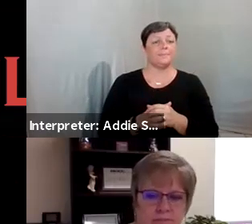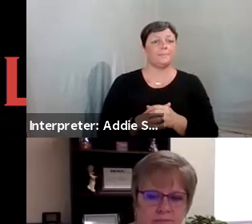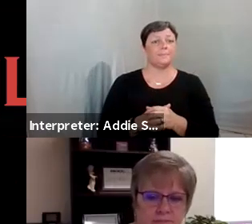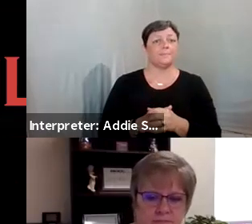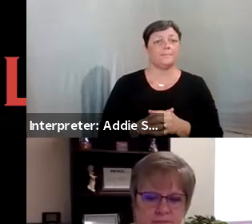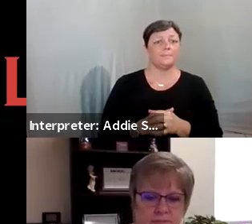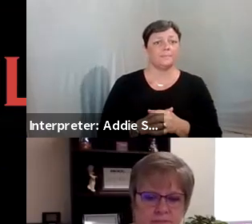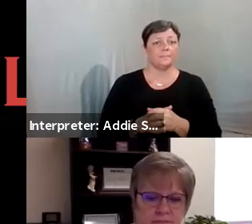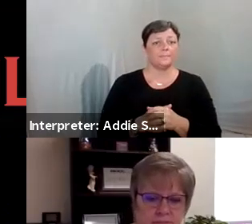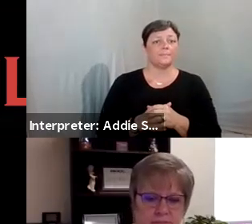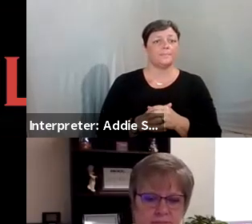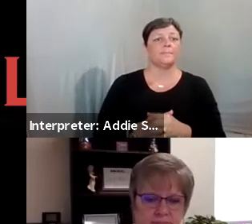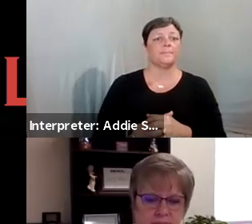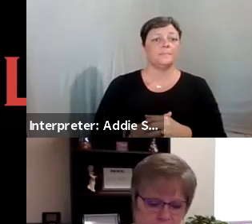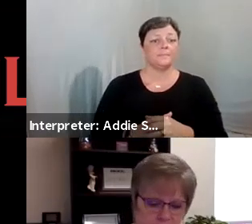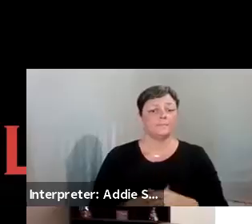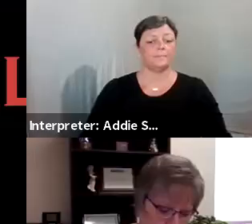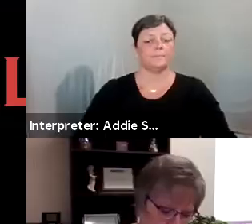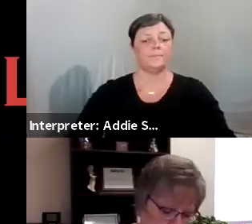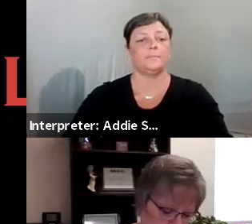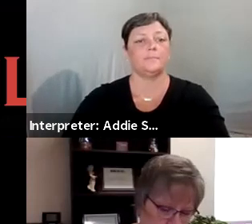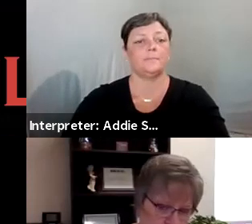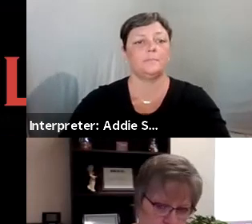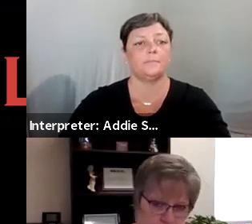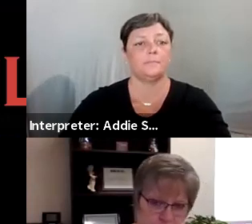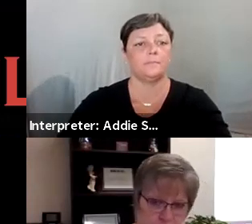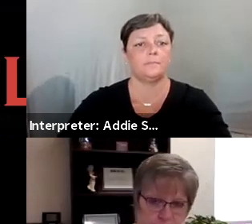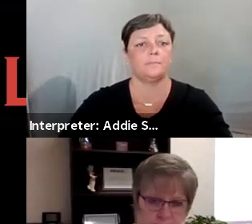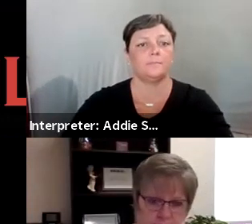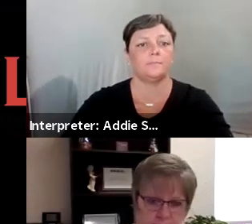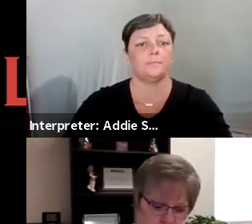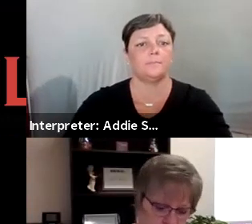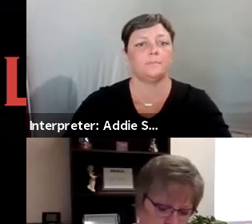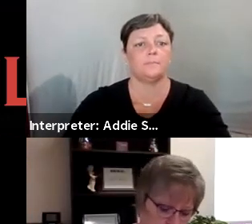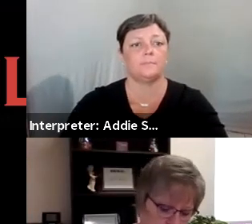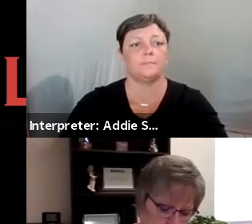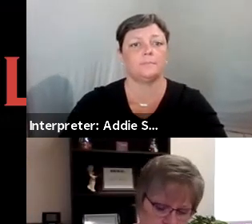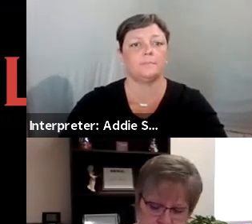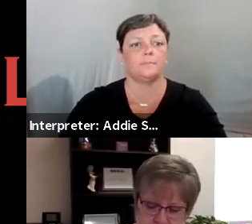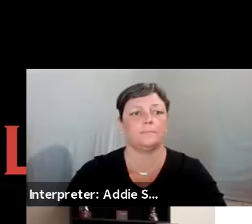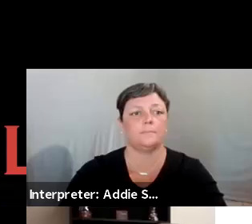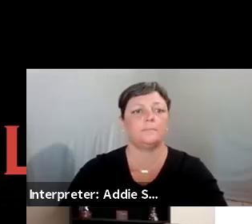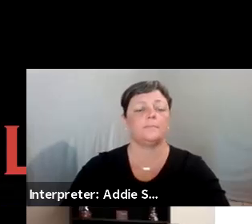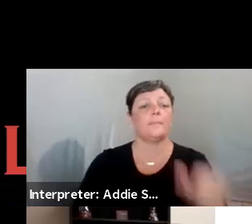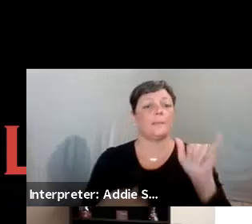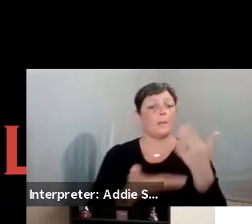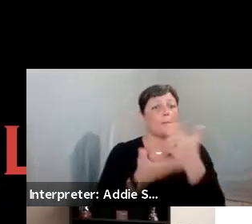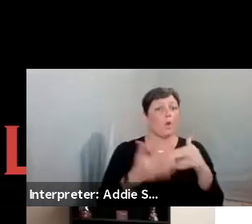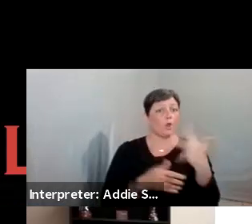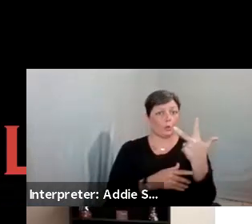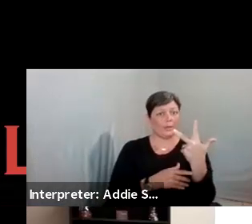And then this is part 3, as I mentioned before. So if you haven't been on, don't